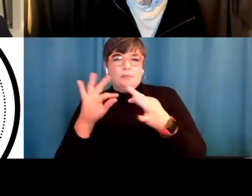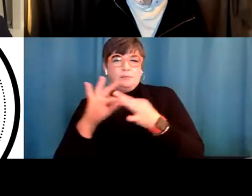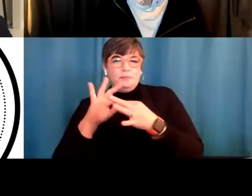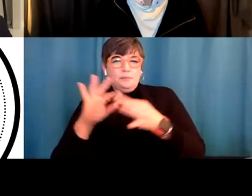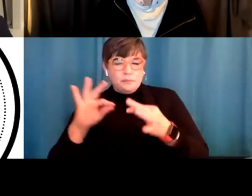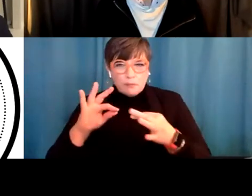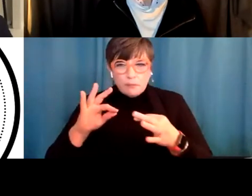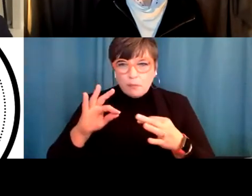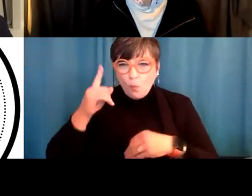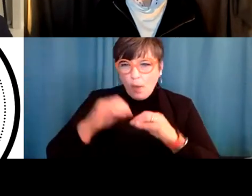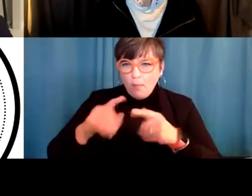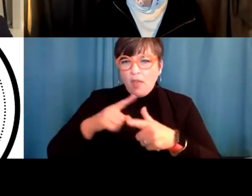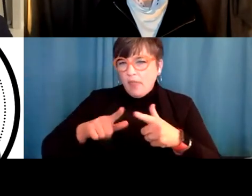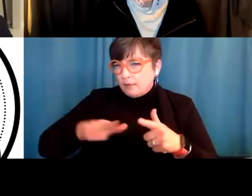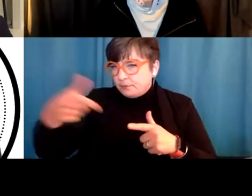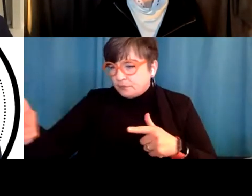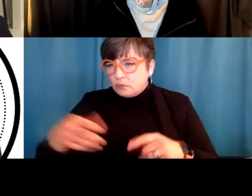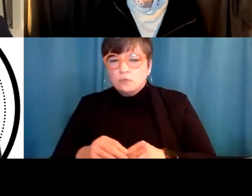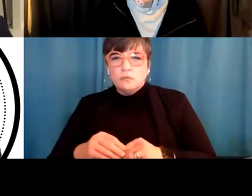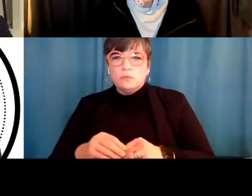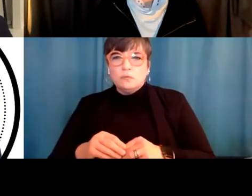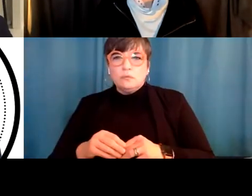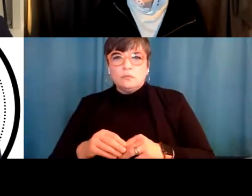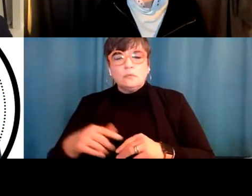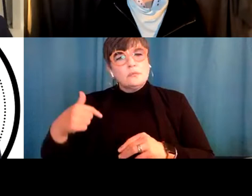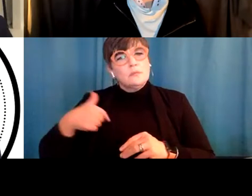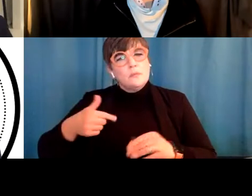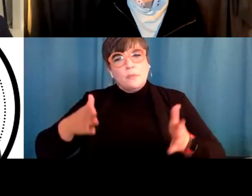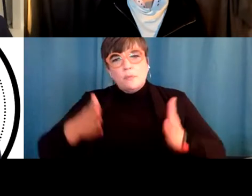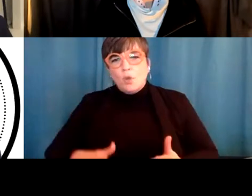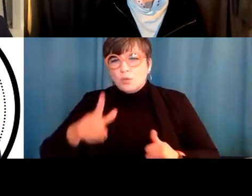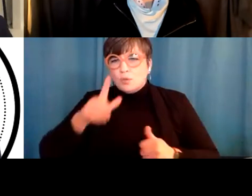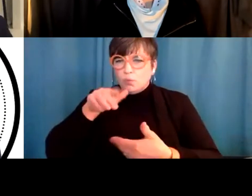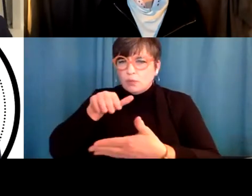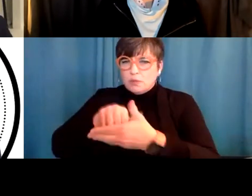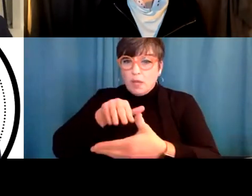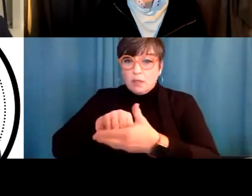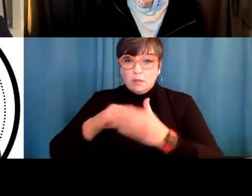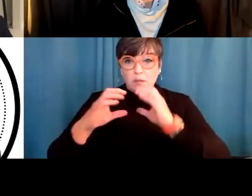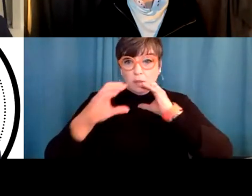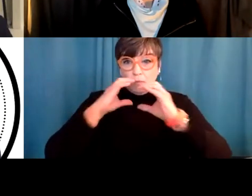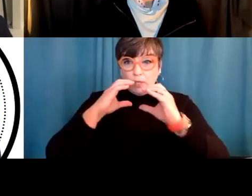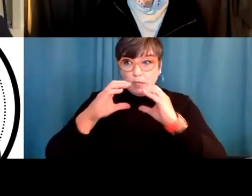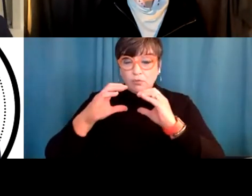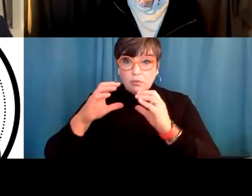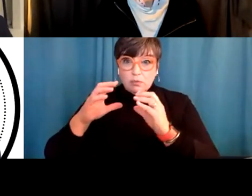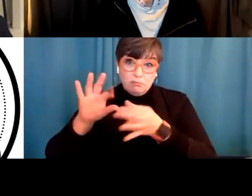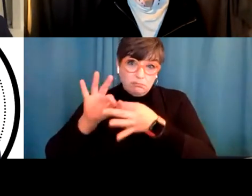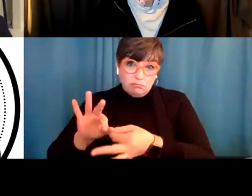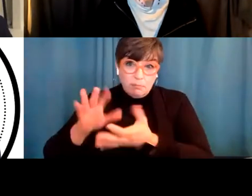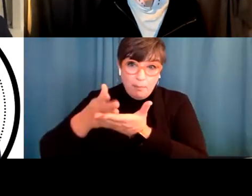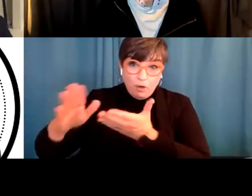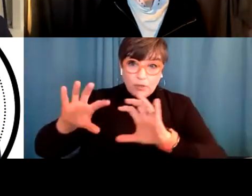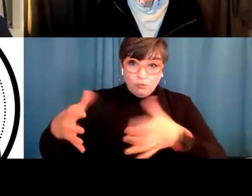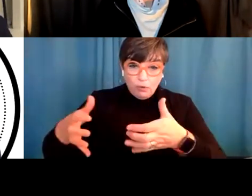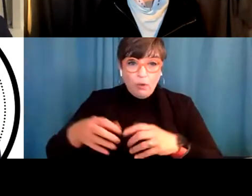that as someone who studies communication by and for marginalized groups, this is a real role